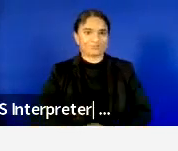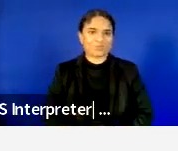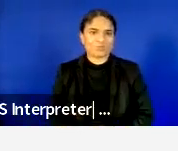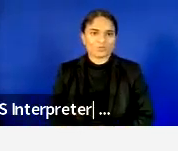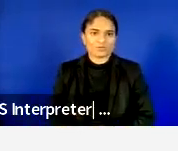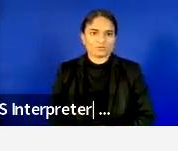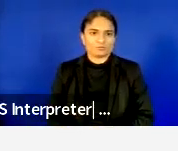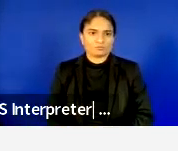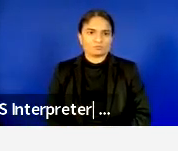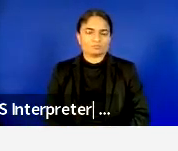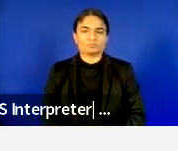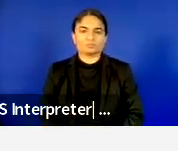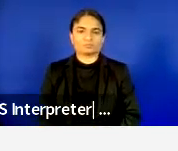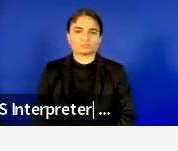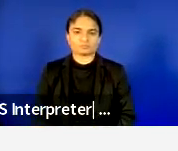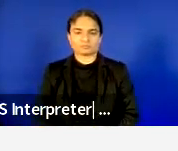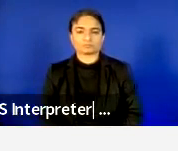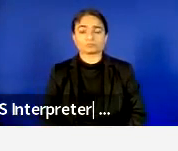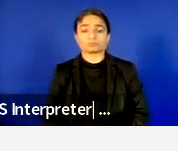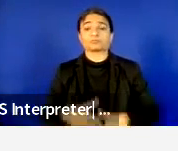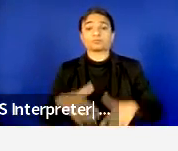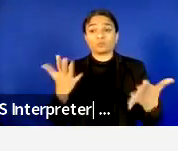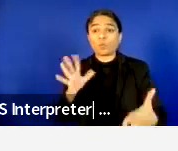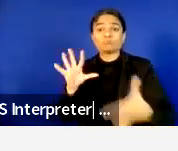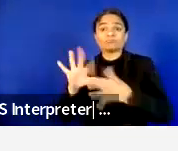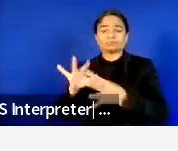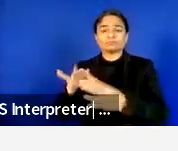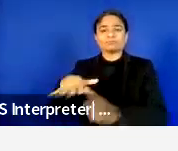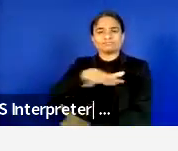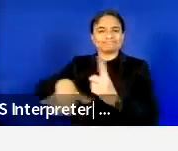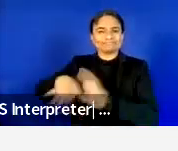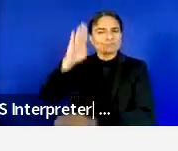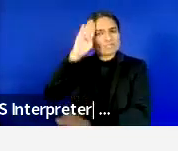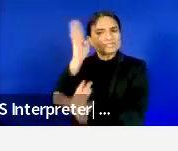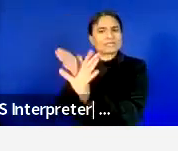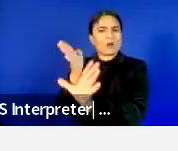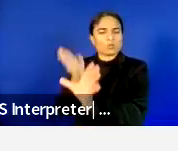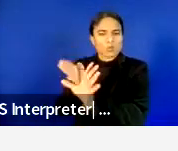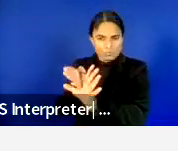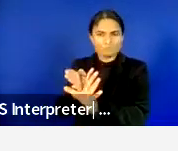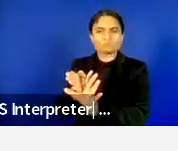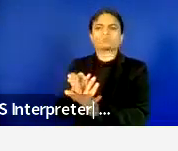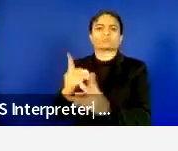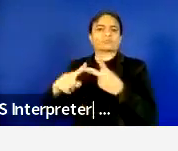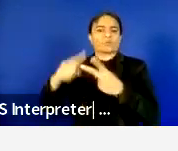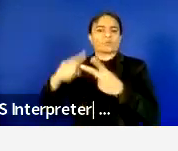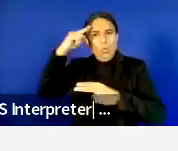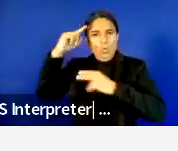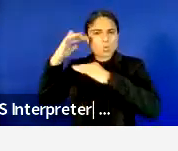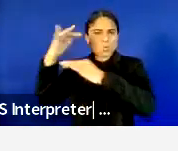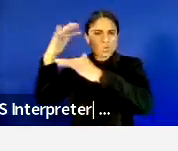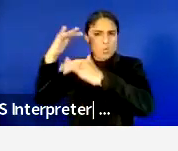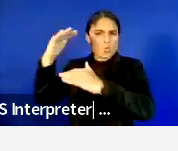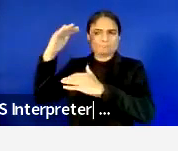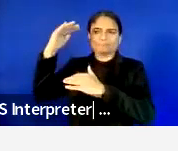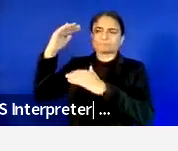and neurodiverse identity access. So one tangible